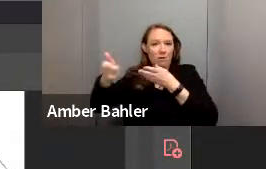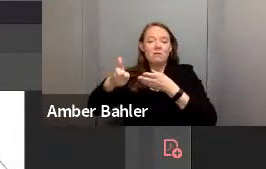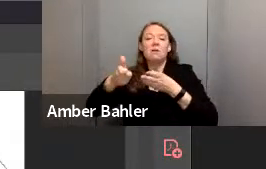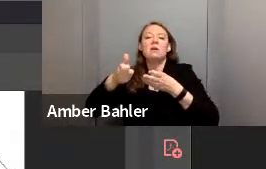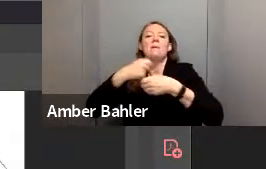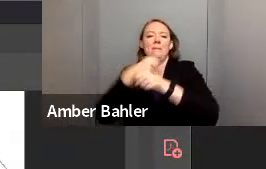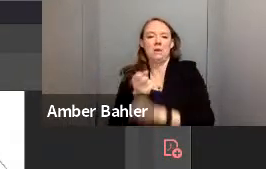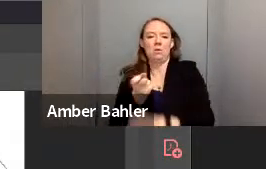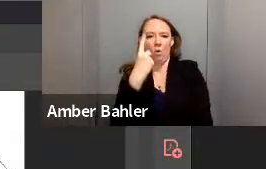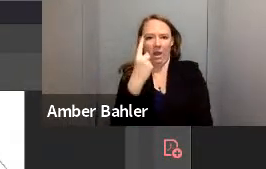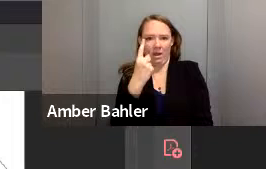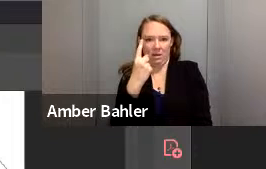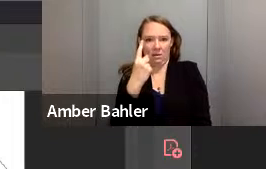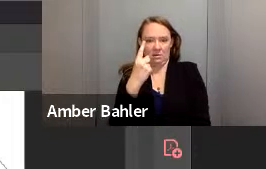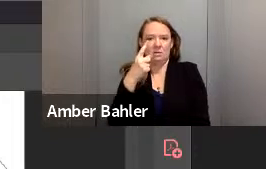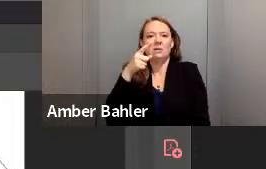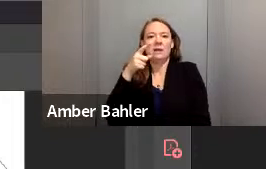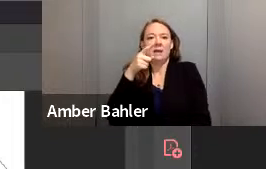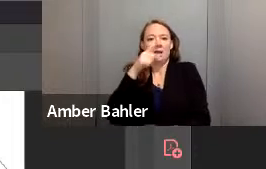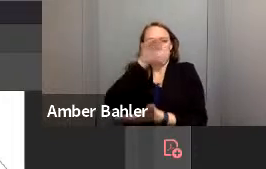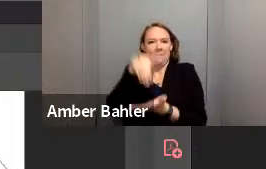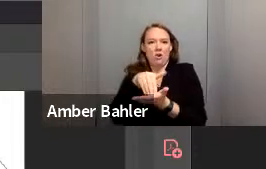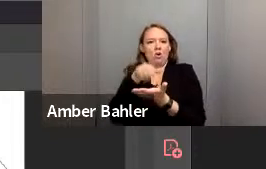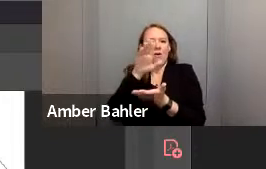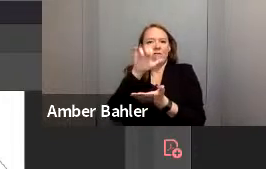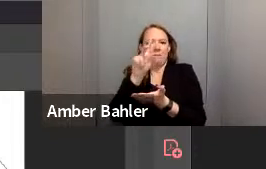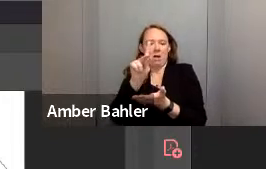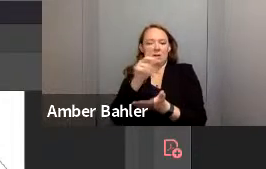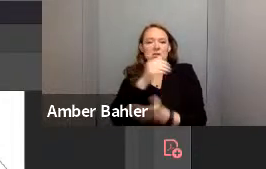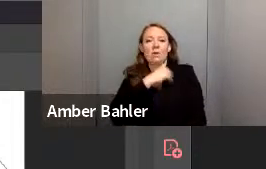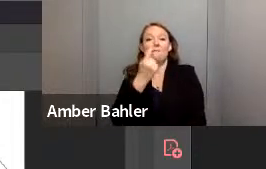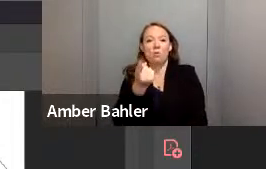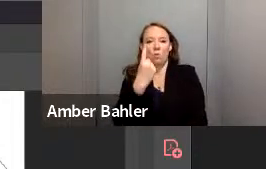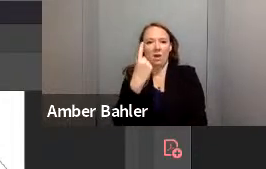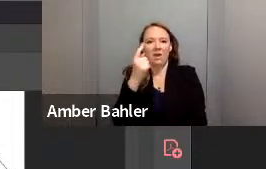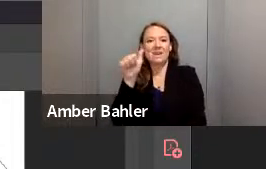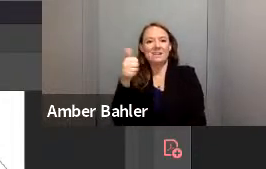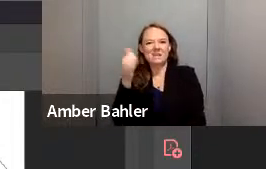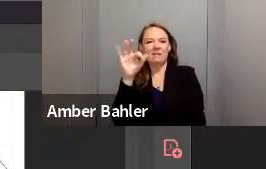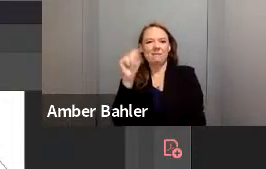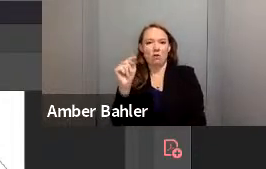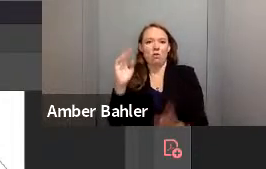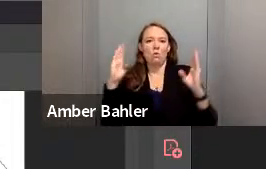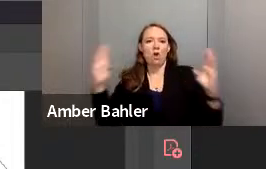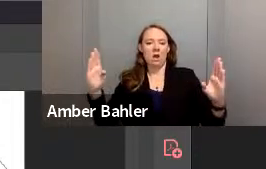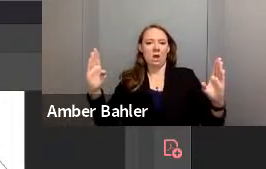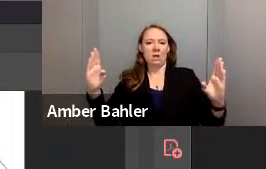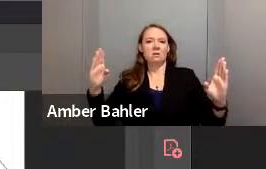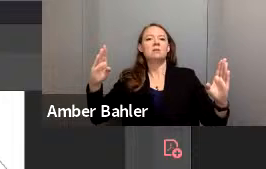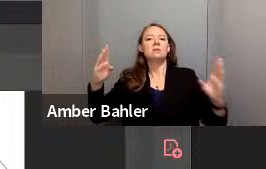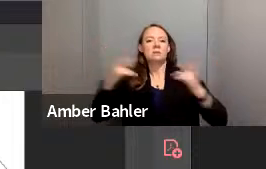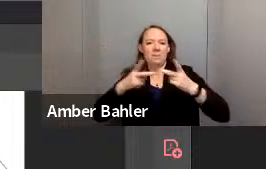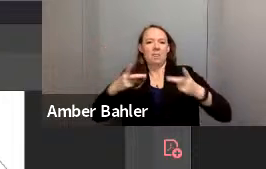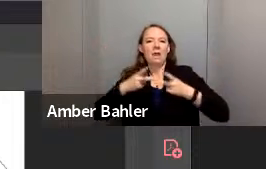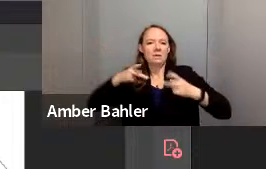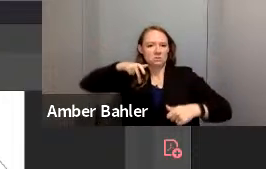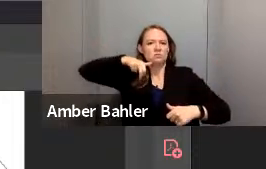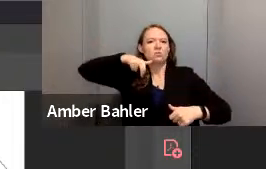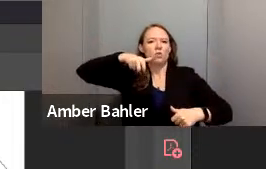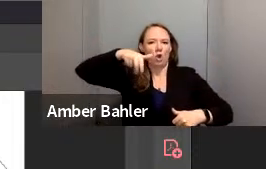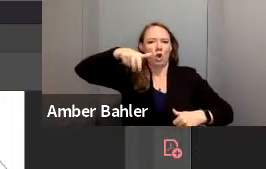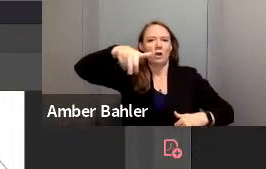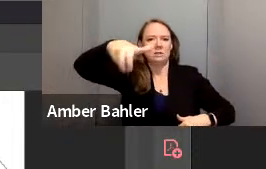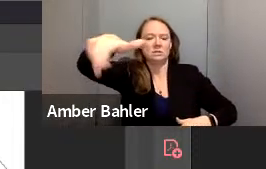both motorists and pedestrians. So we have a single 10-foot wide crosswalk, where you can